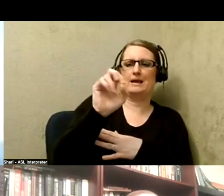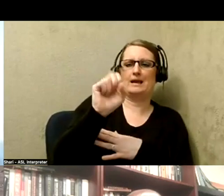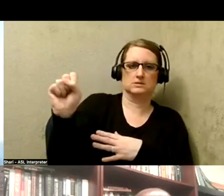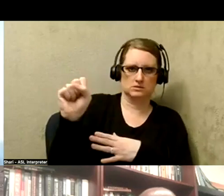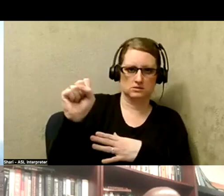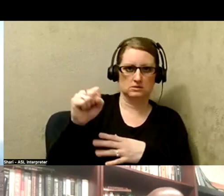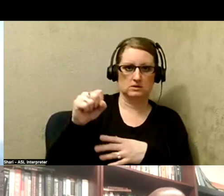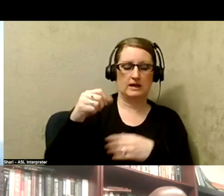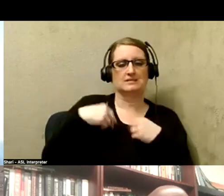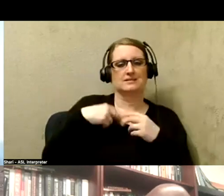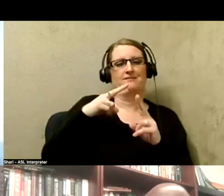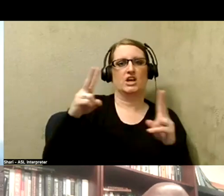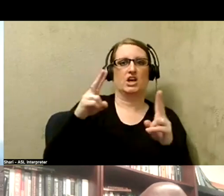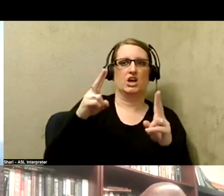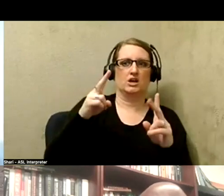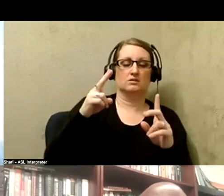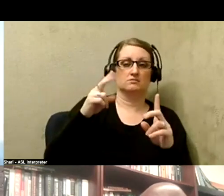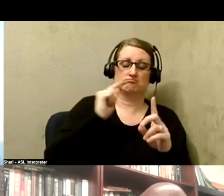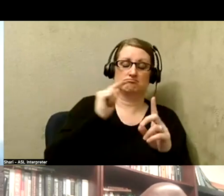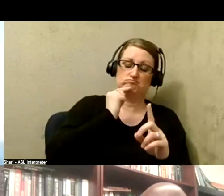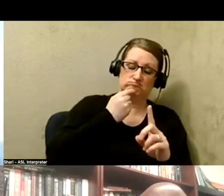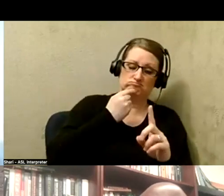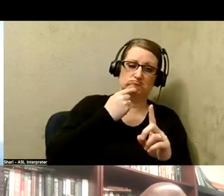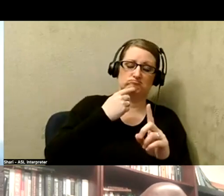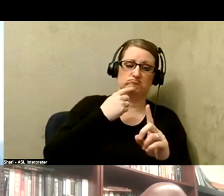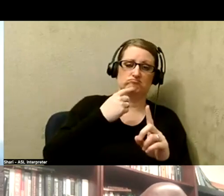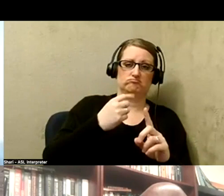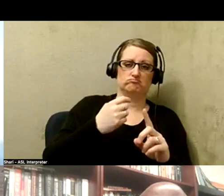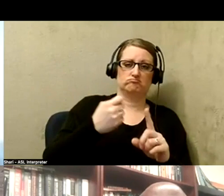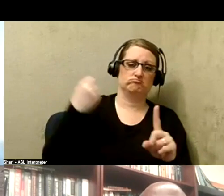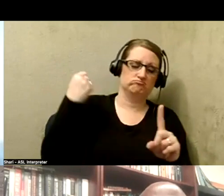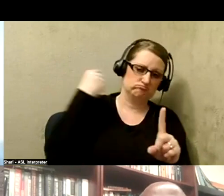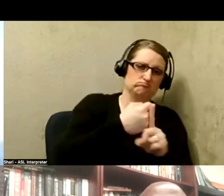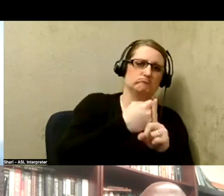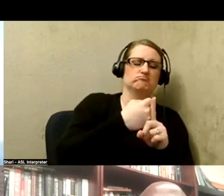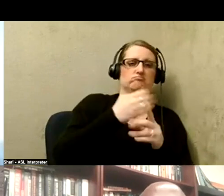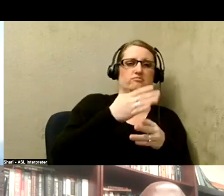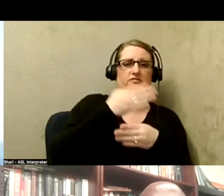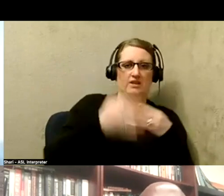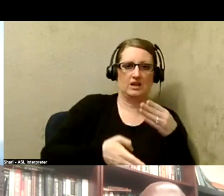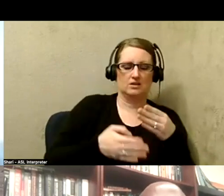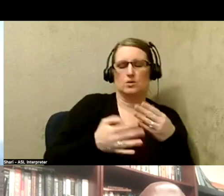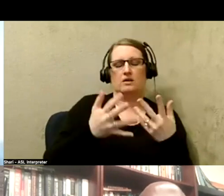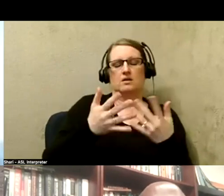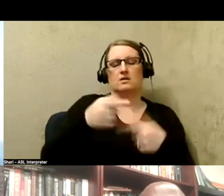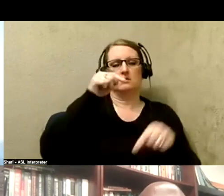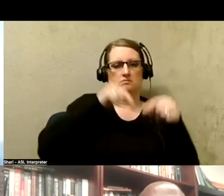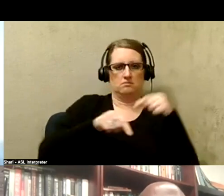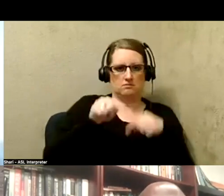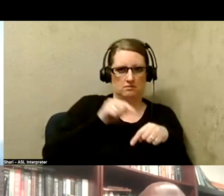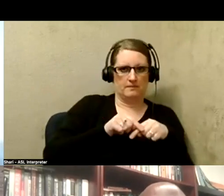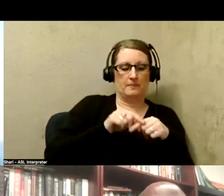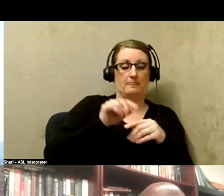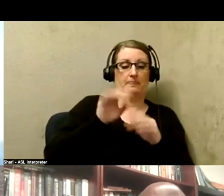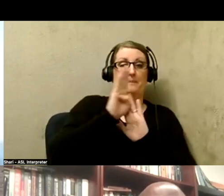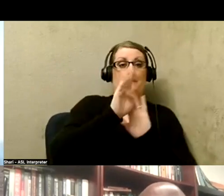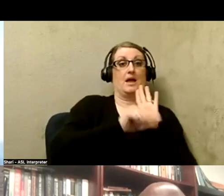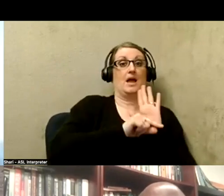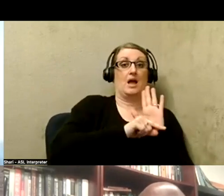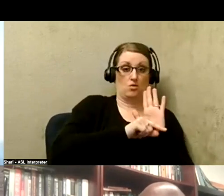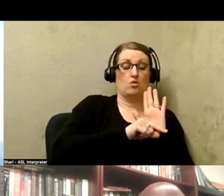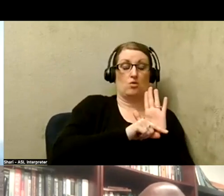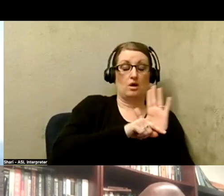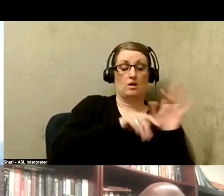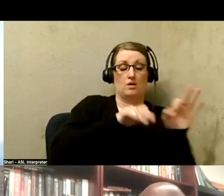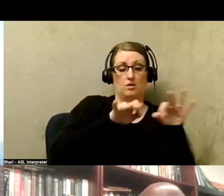It has a very poignant ending, right? Where I guess, like, even before I get there, like the background of this, I think, is you